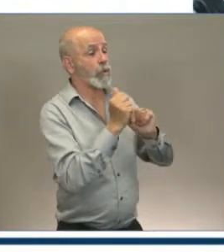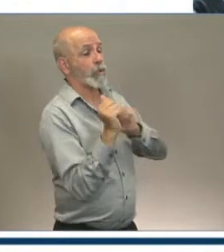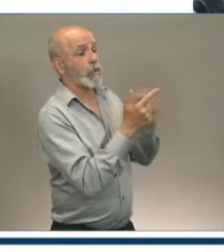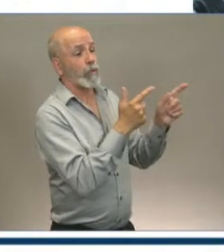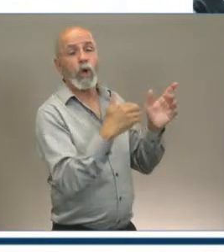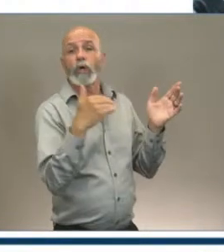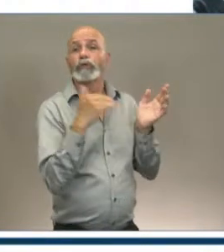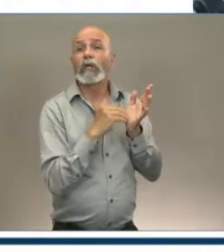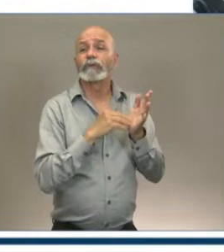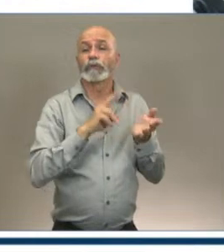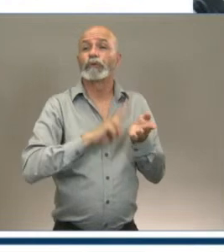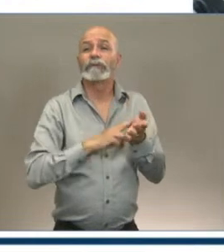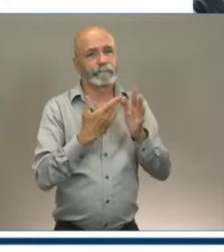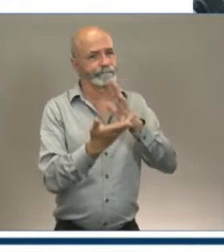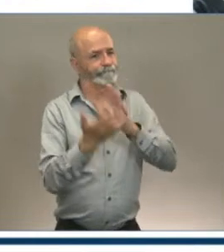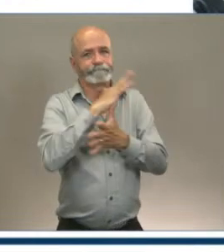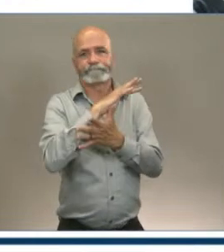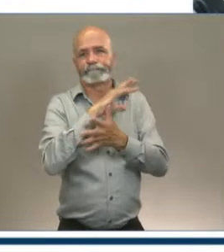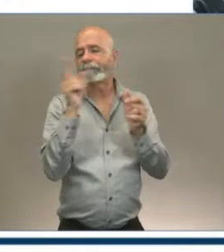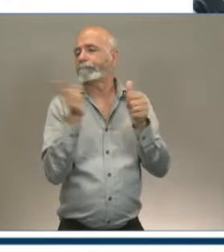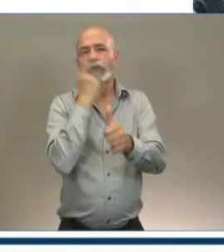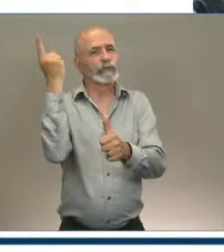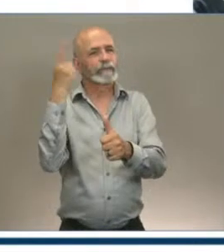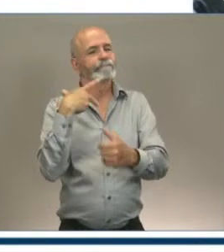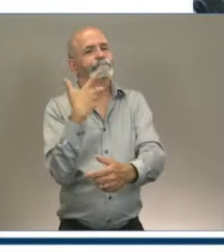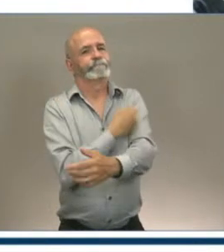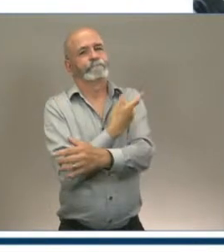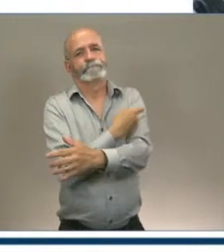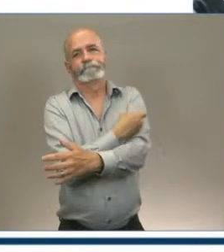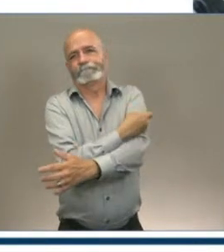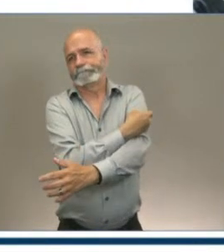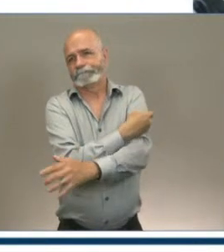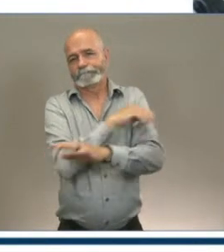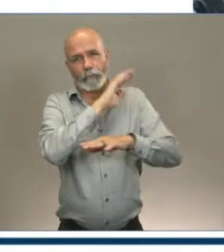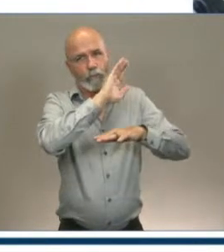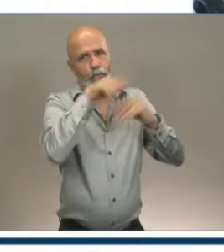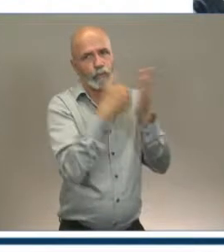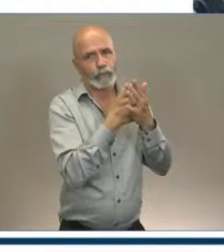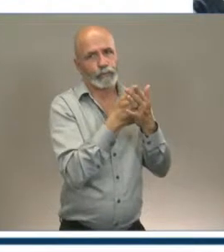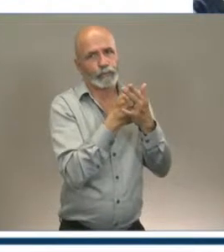of our provincial vaccine strategy. And I think